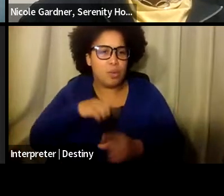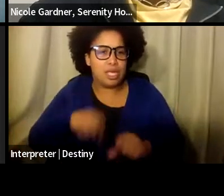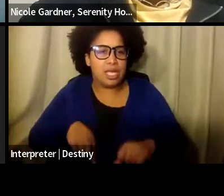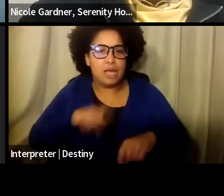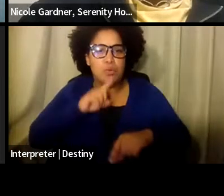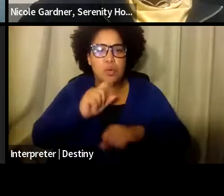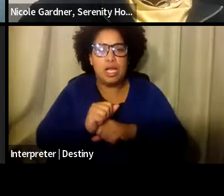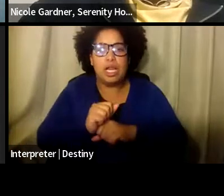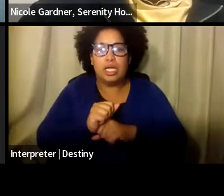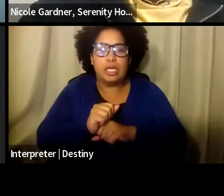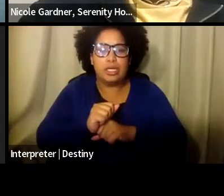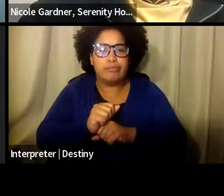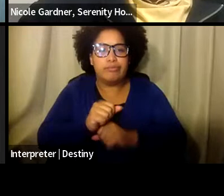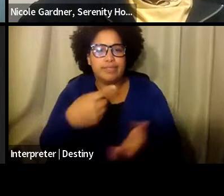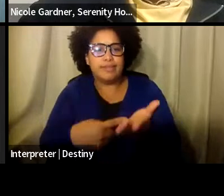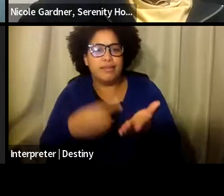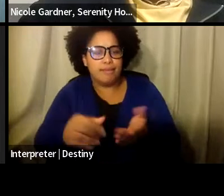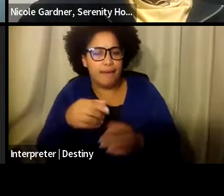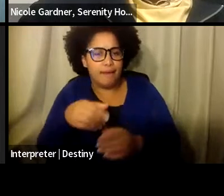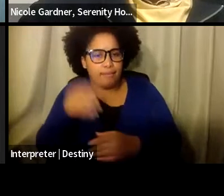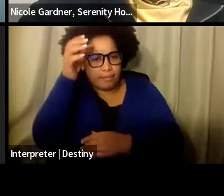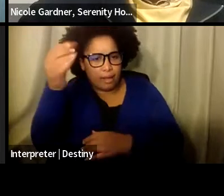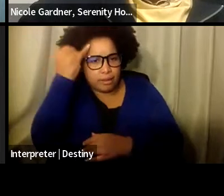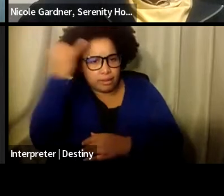frame the